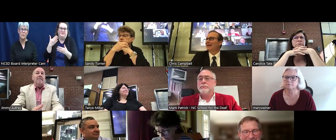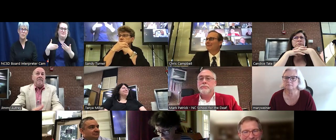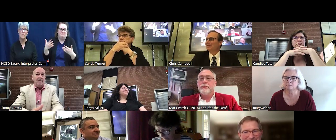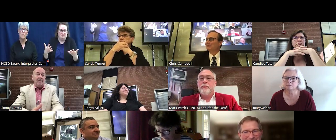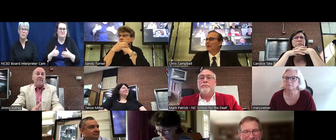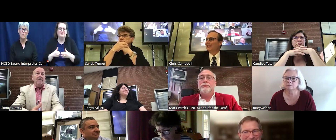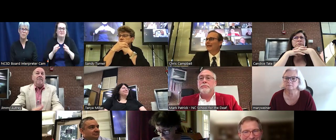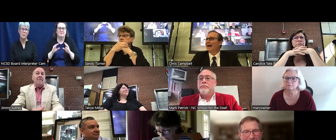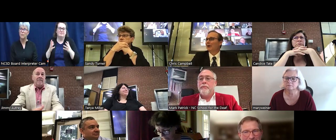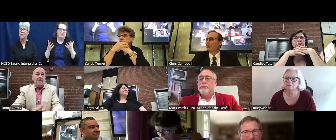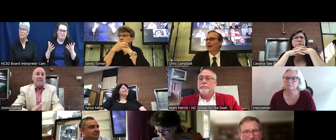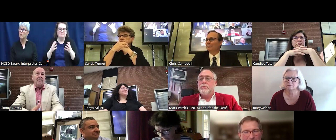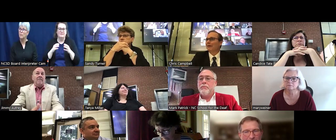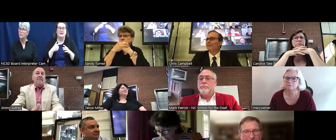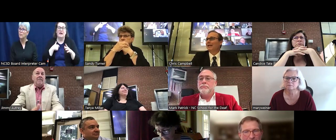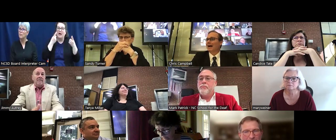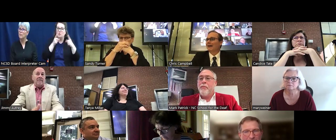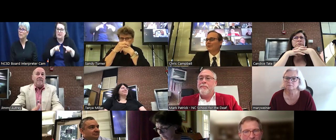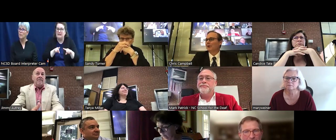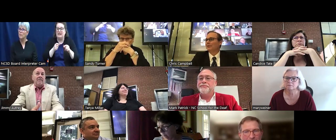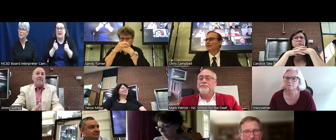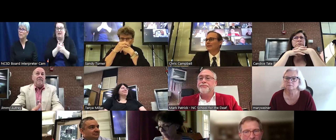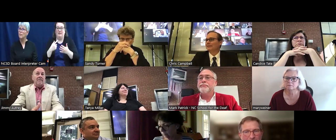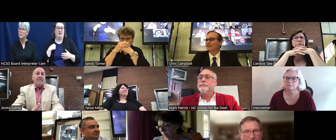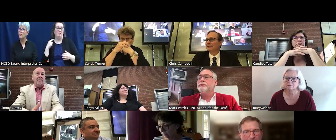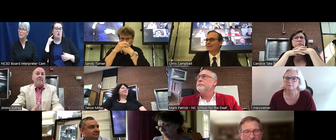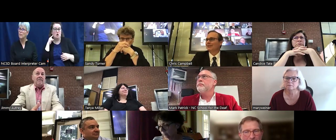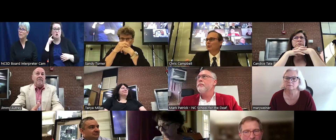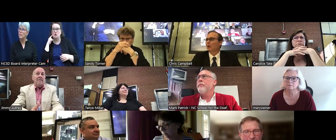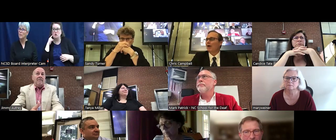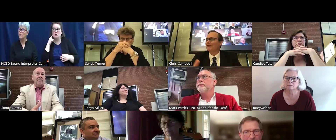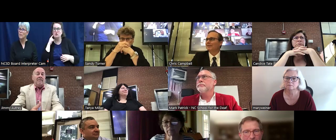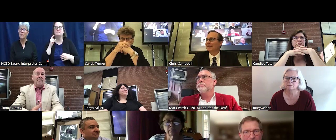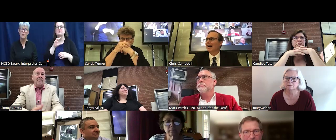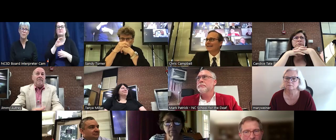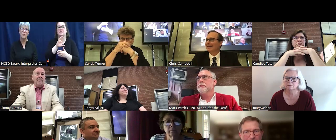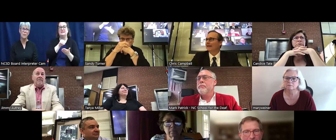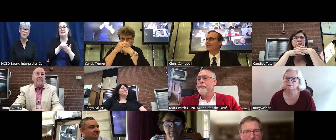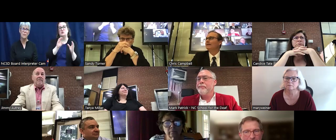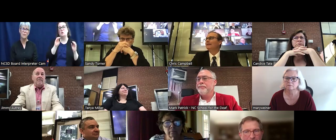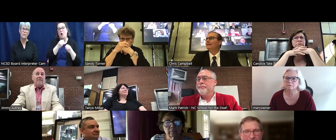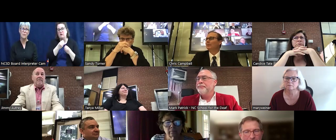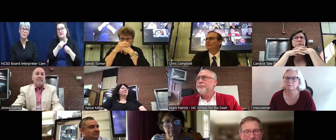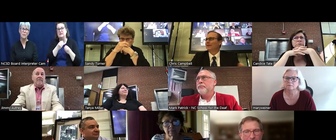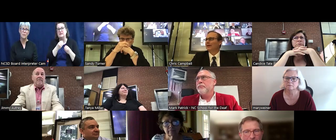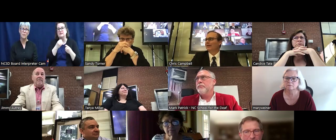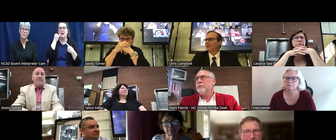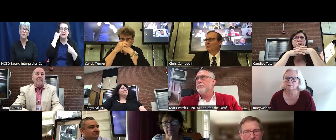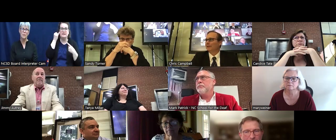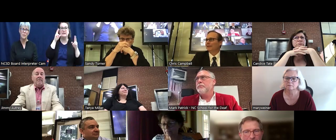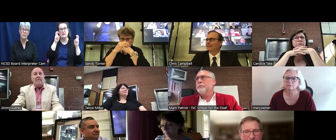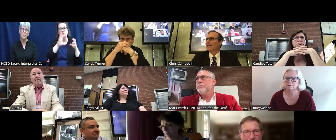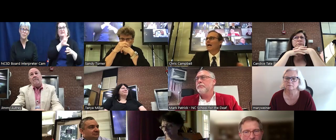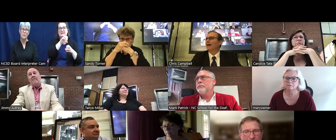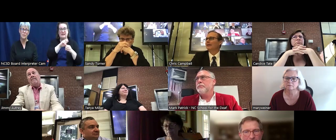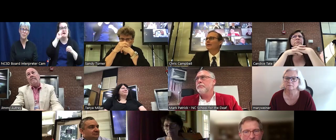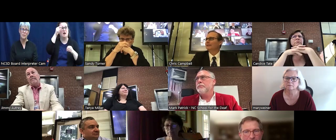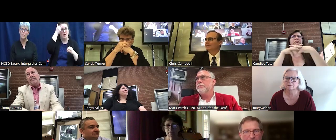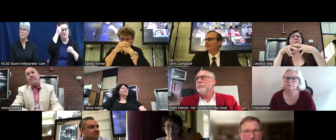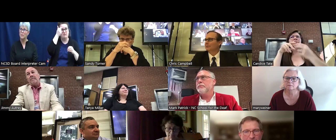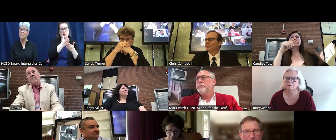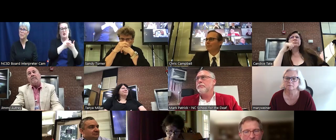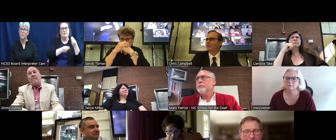an obvious point, and I agree from everything I've heard that the central office idea that was in the governor's budget is not